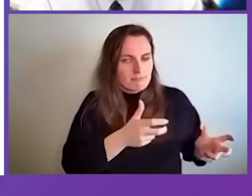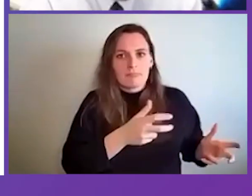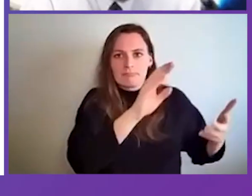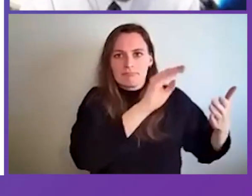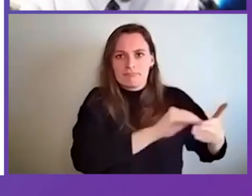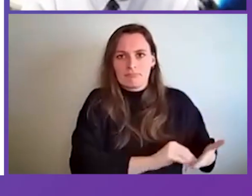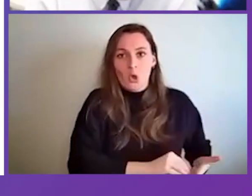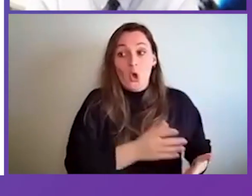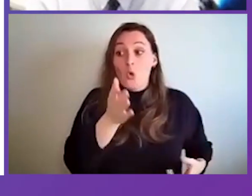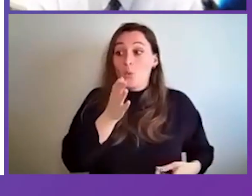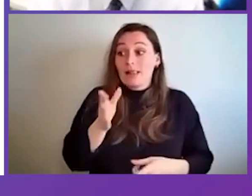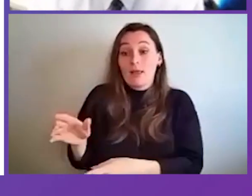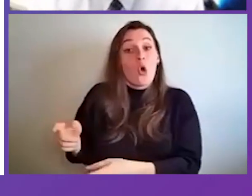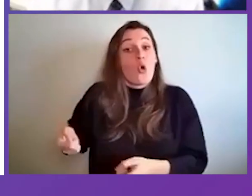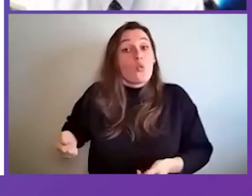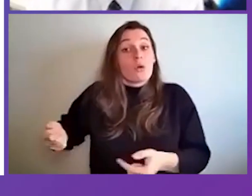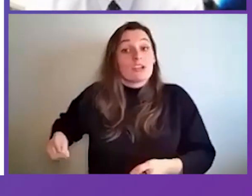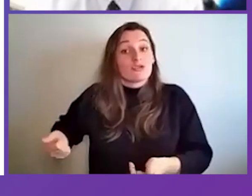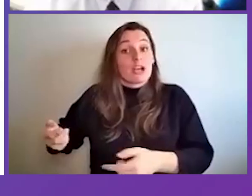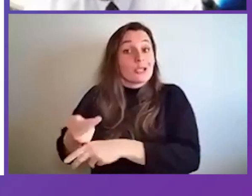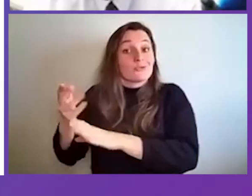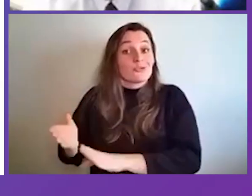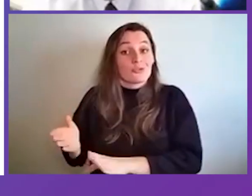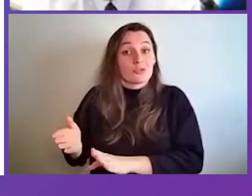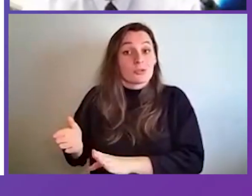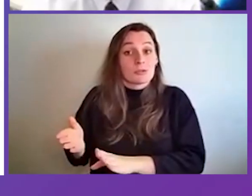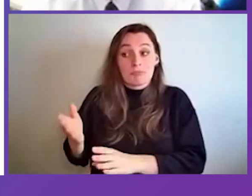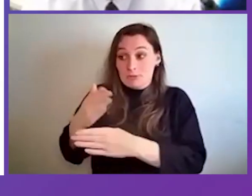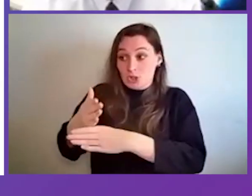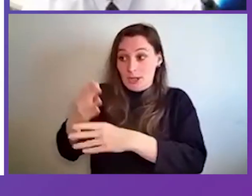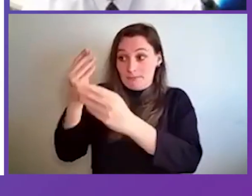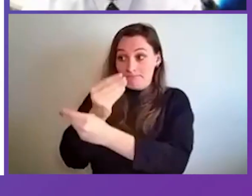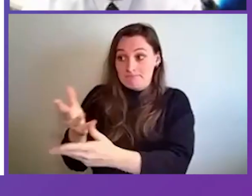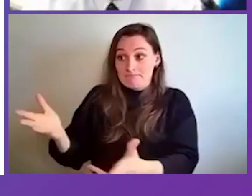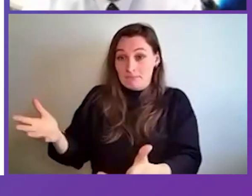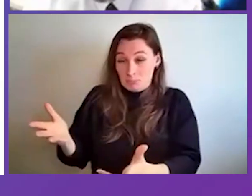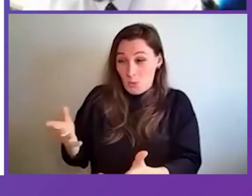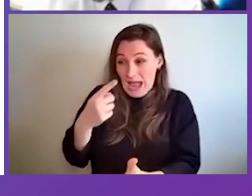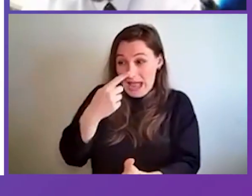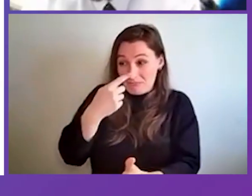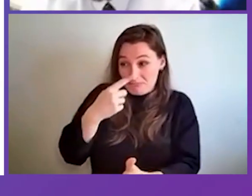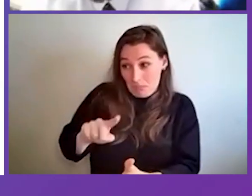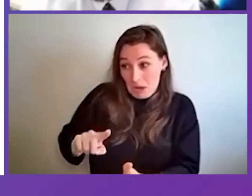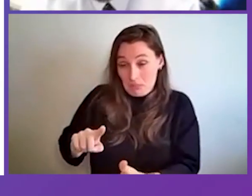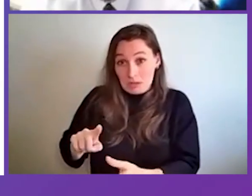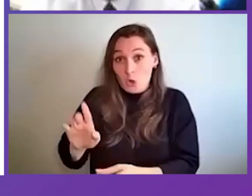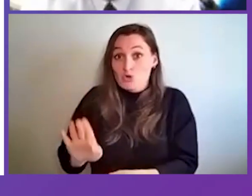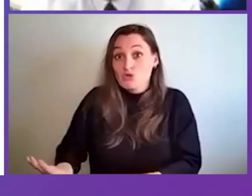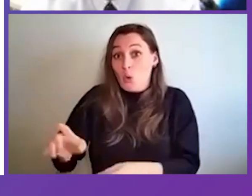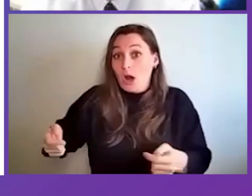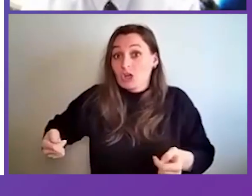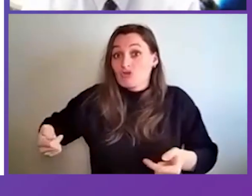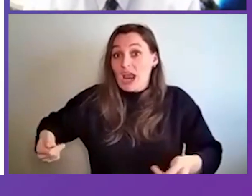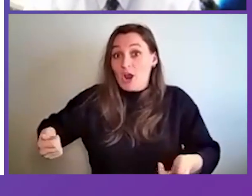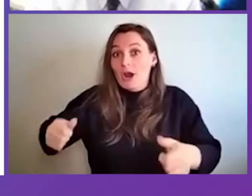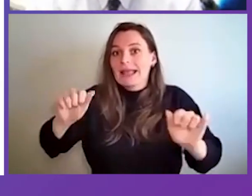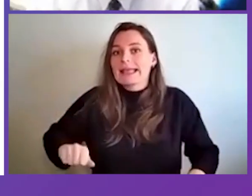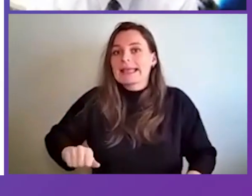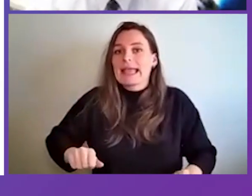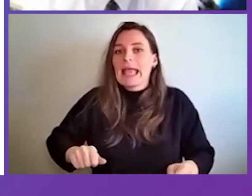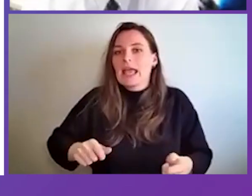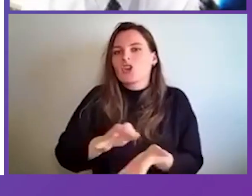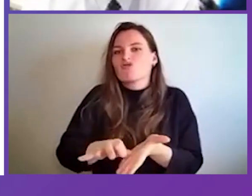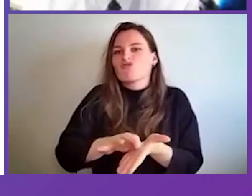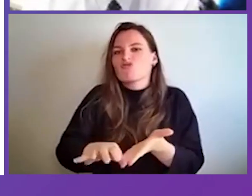if that are flying, and we'll ask them to attach this data logger to their chair for the flight to get and to see what's